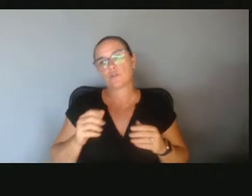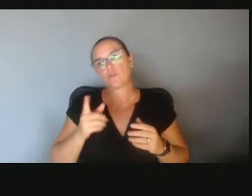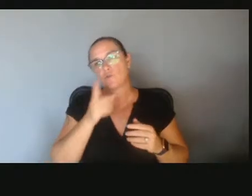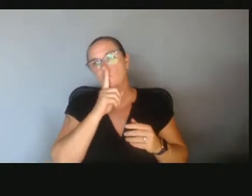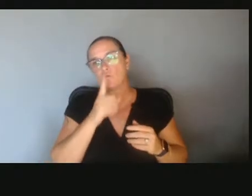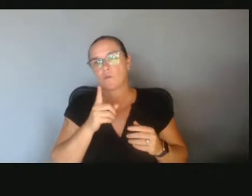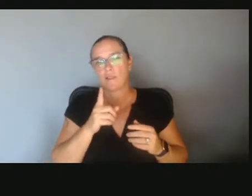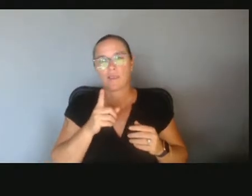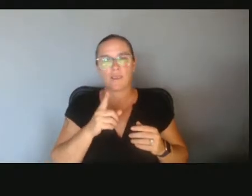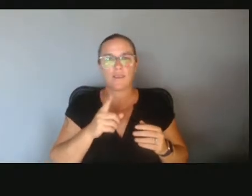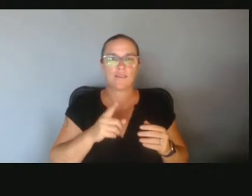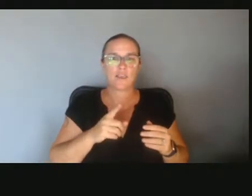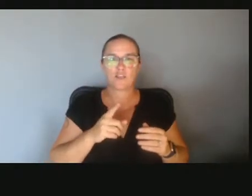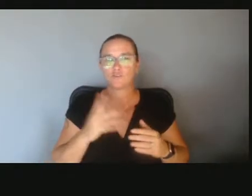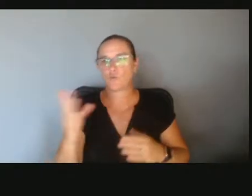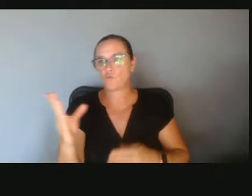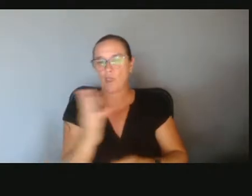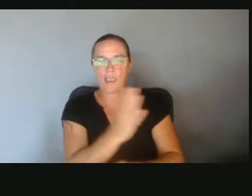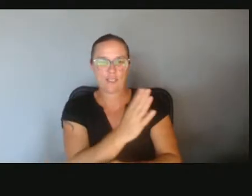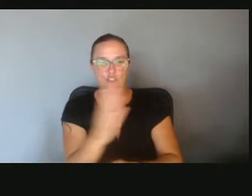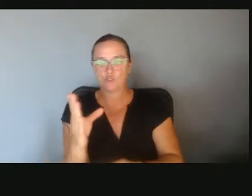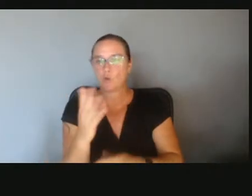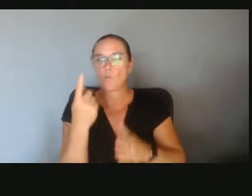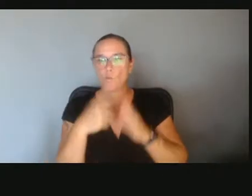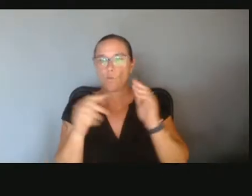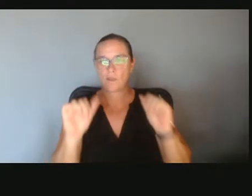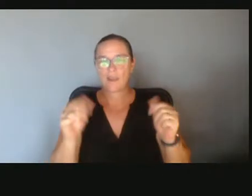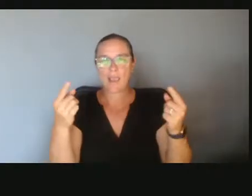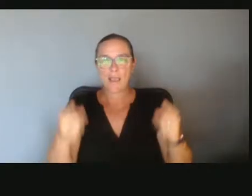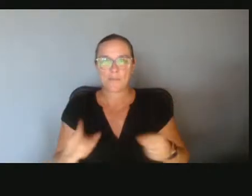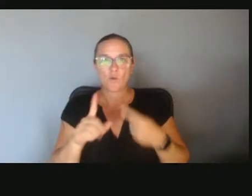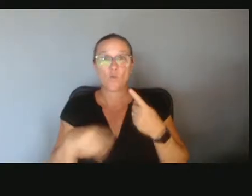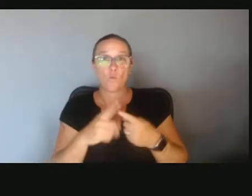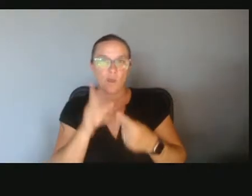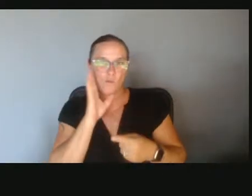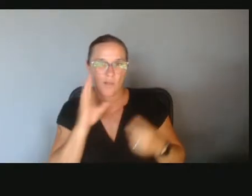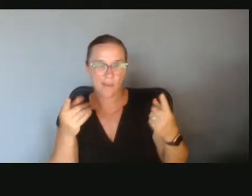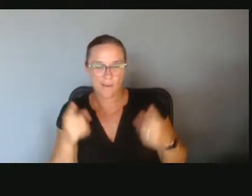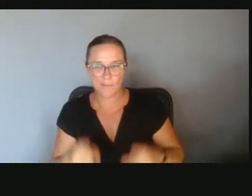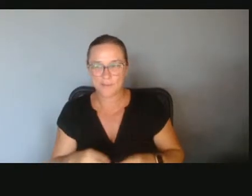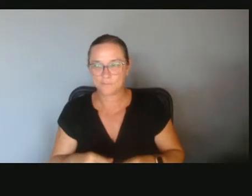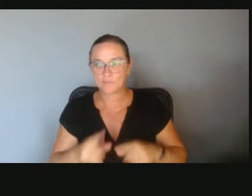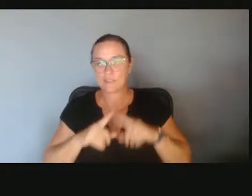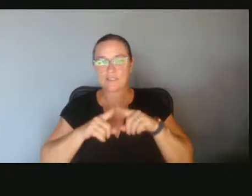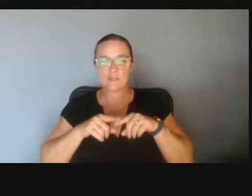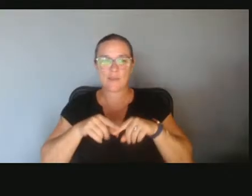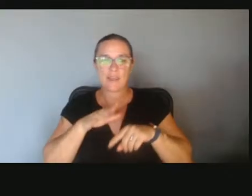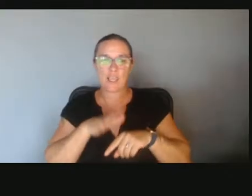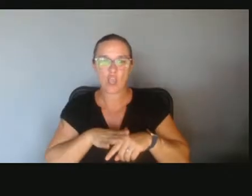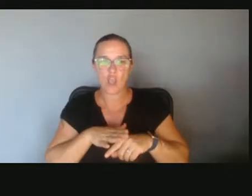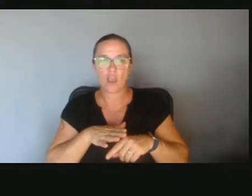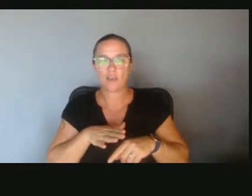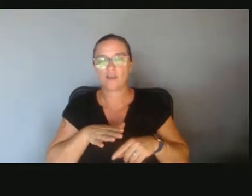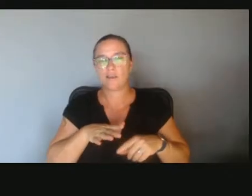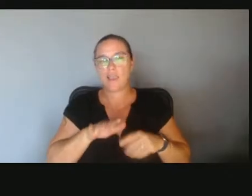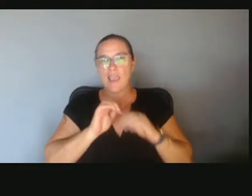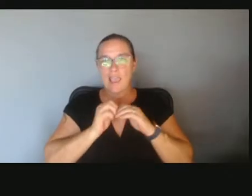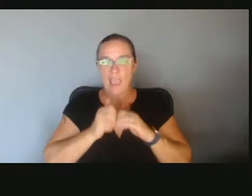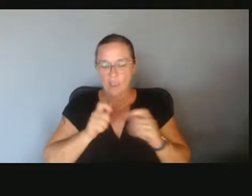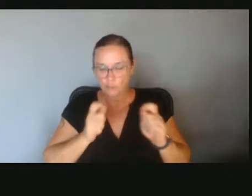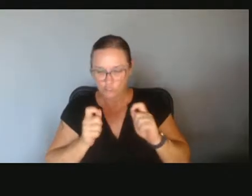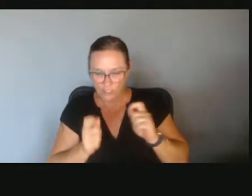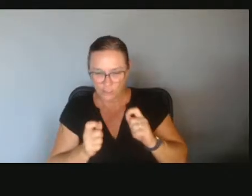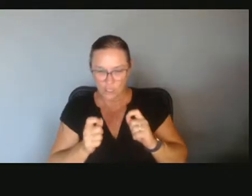whole range of what could happen and when it could happen, depending on the details of the dynamics of where it's building and all